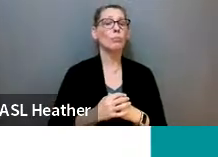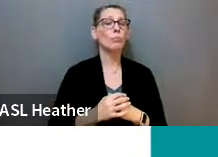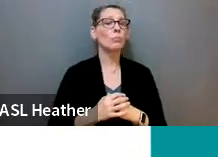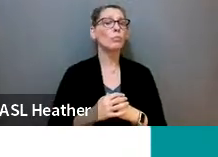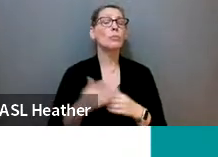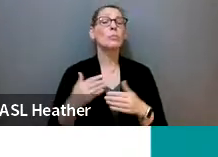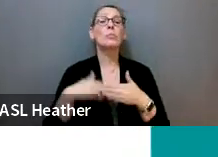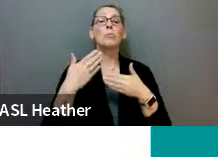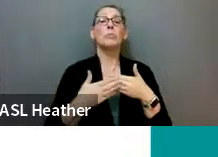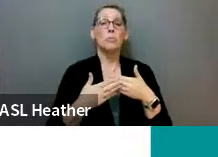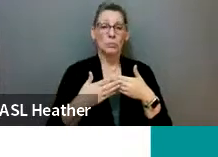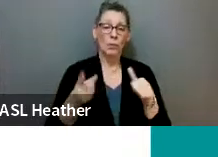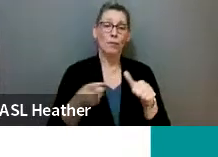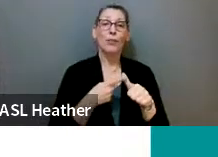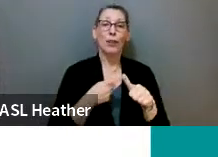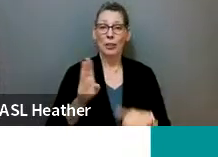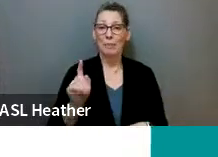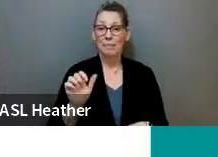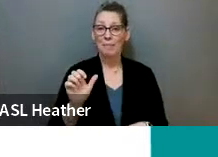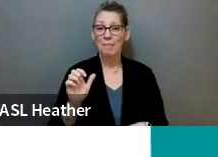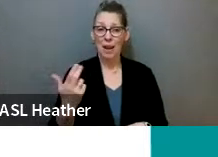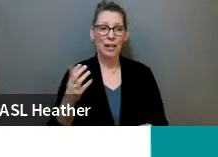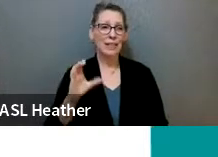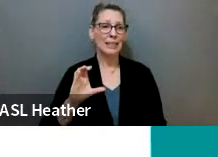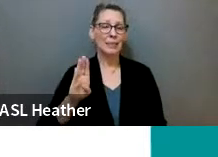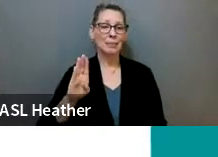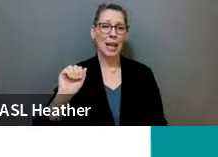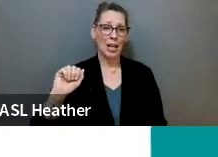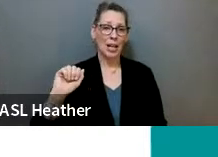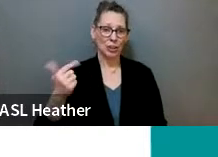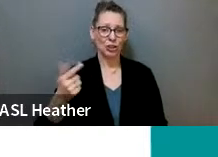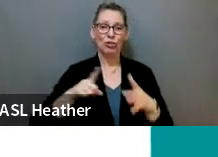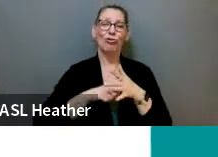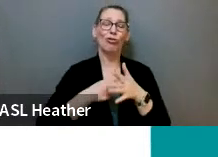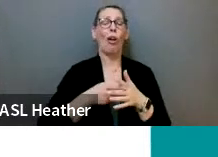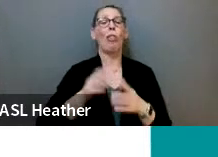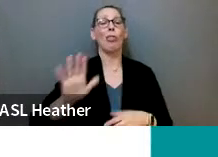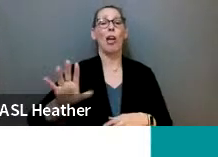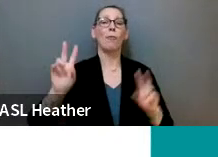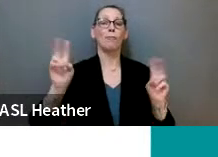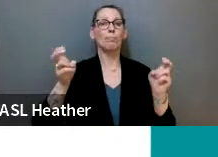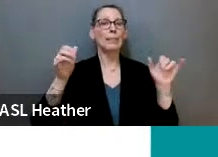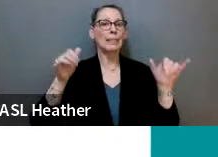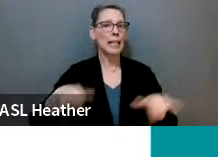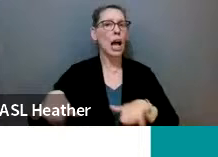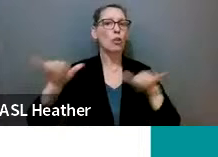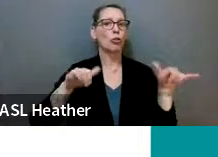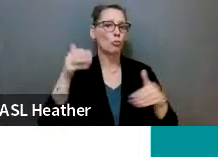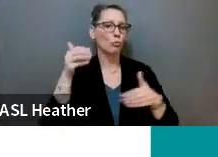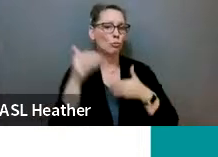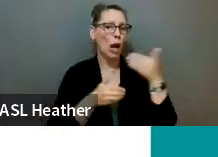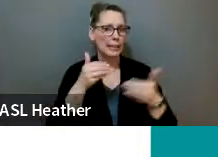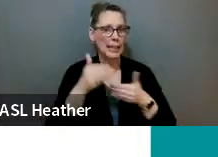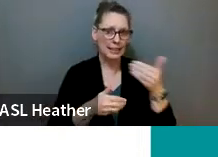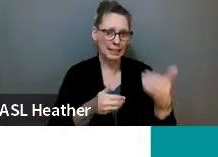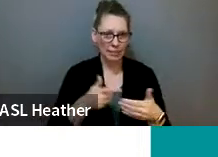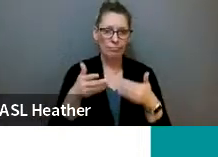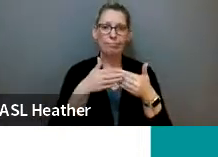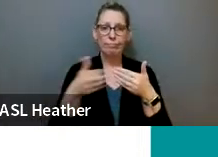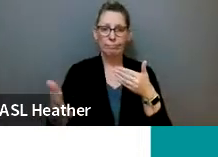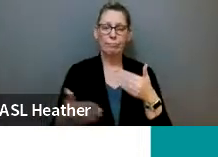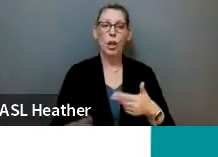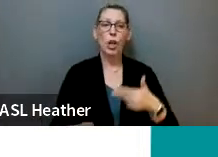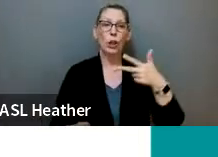Following the first batch, the CBAG began what will be its standard process moving forward. There will be 3 touch